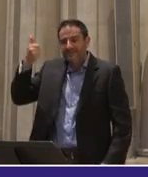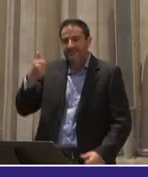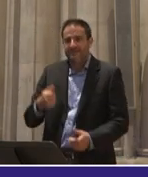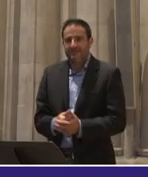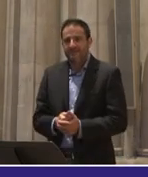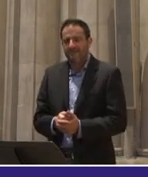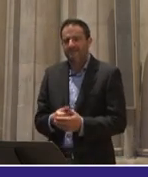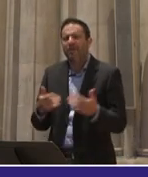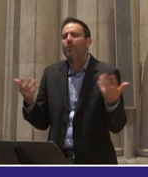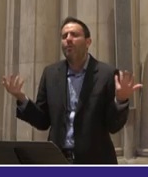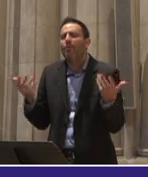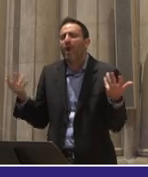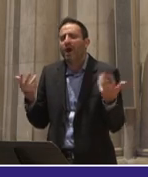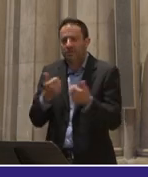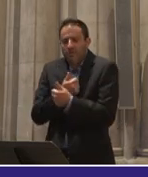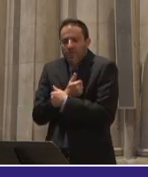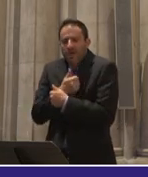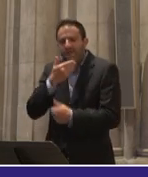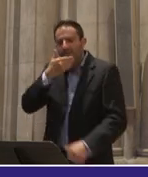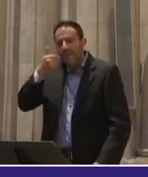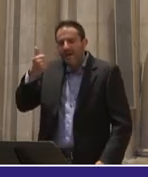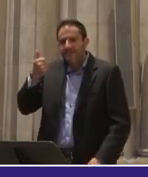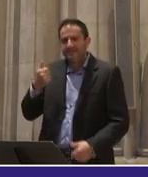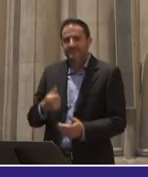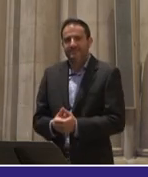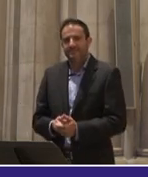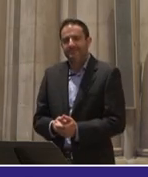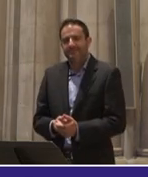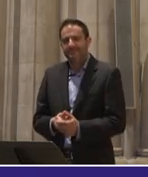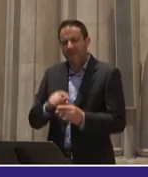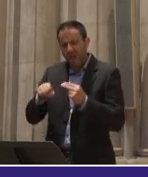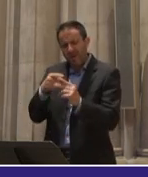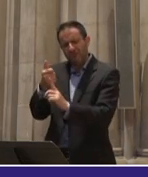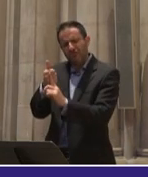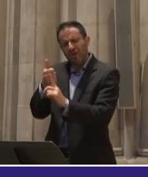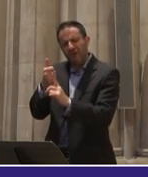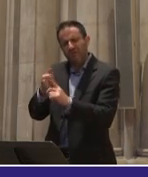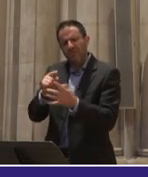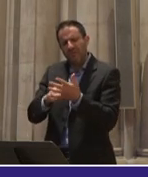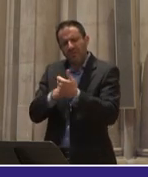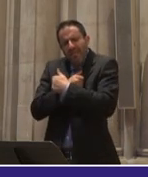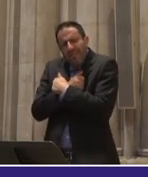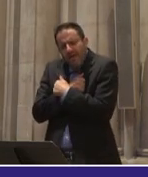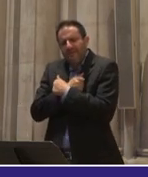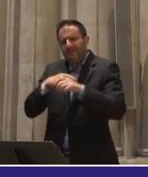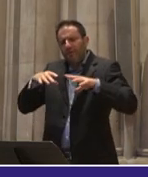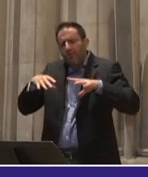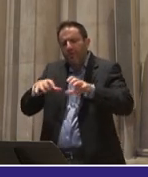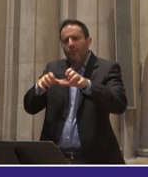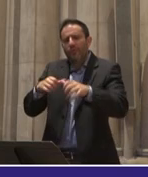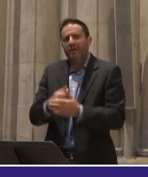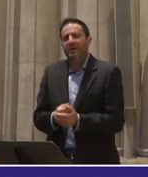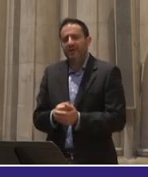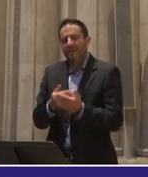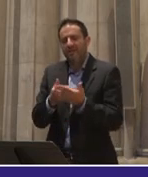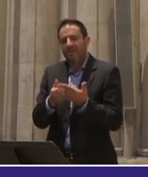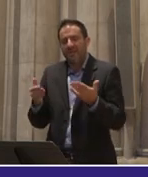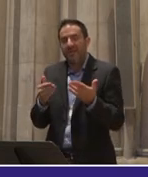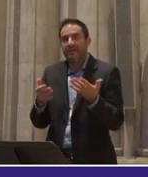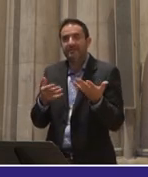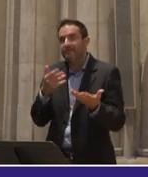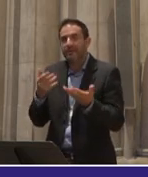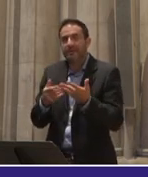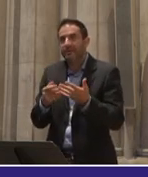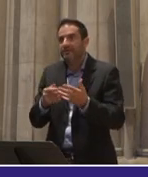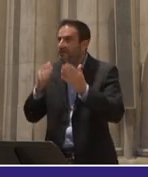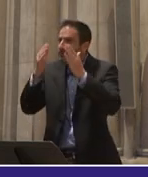What you love best about being you. What you love to do. The things that cause you to lose track of